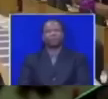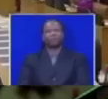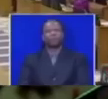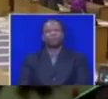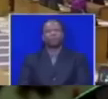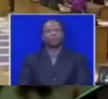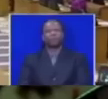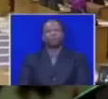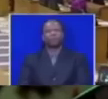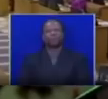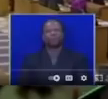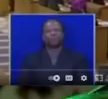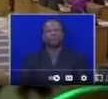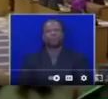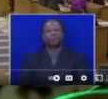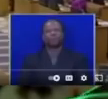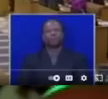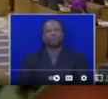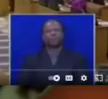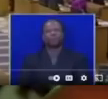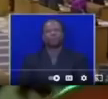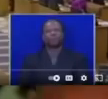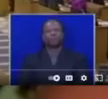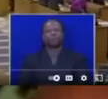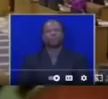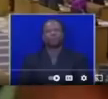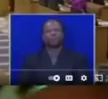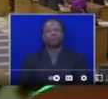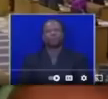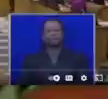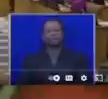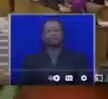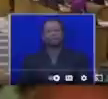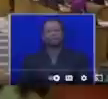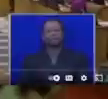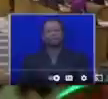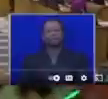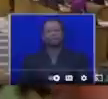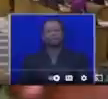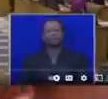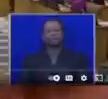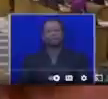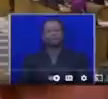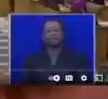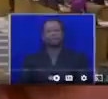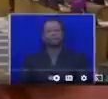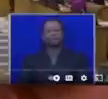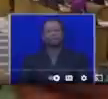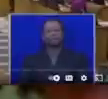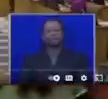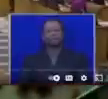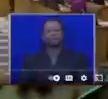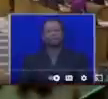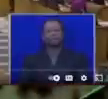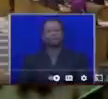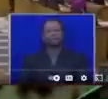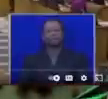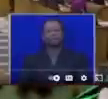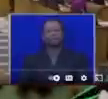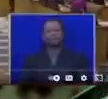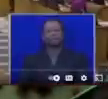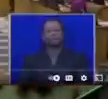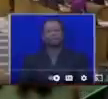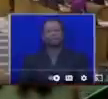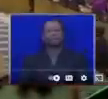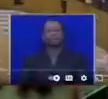Oh, and that's a darn shame. That dude with the black, he was like, with the black sweater, you go get out of here. You go get out of here. They are not playing. Bruh, oh my